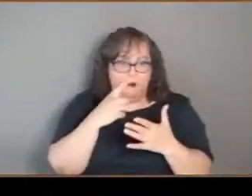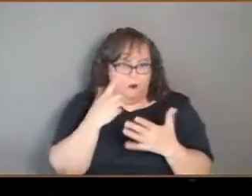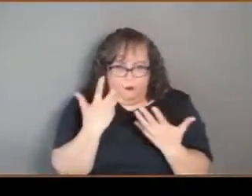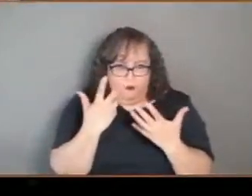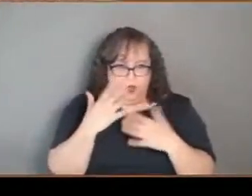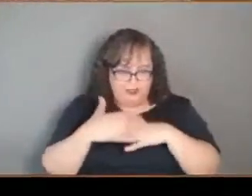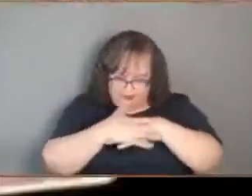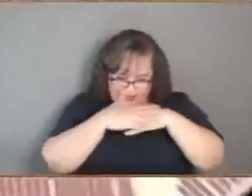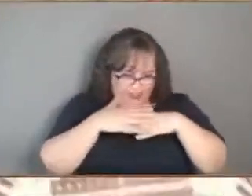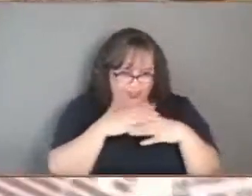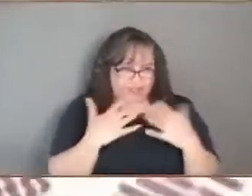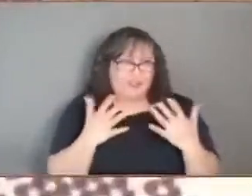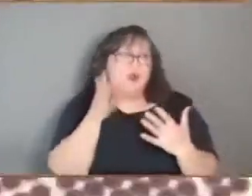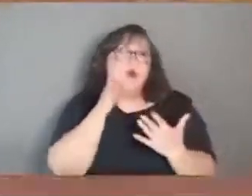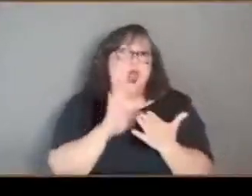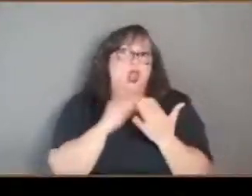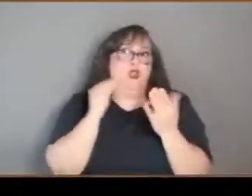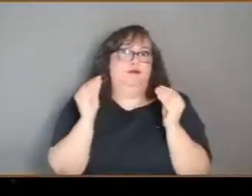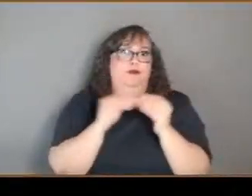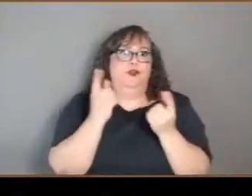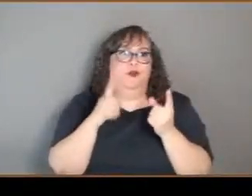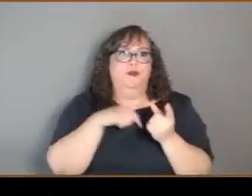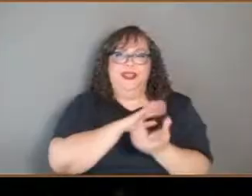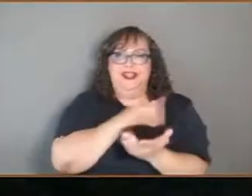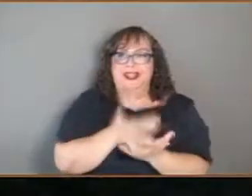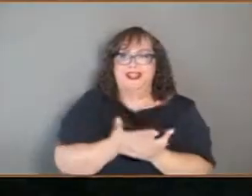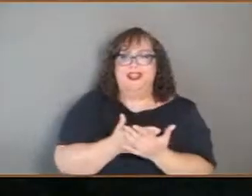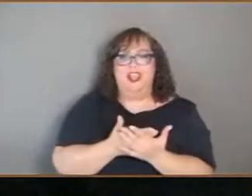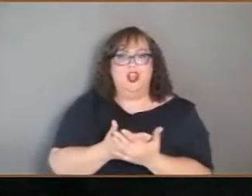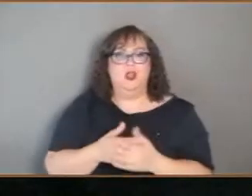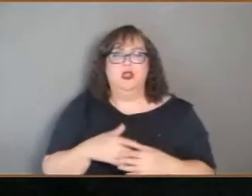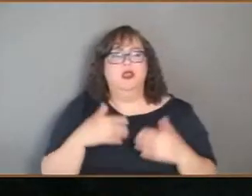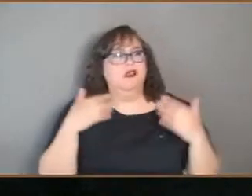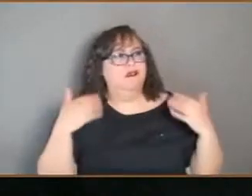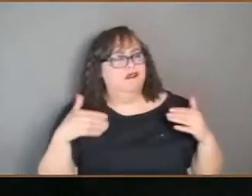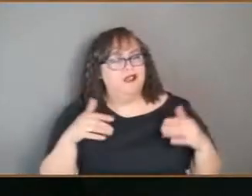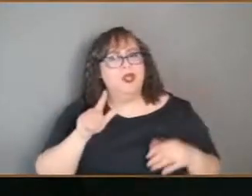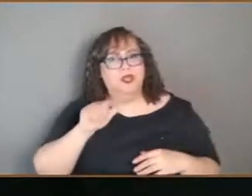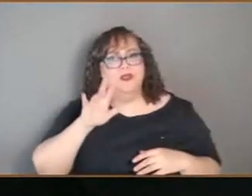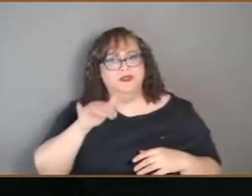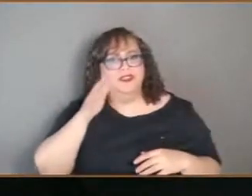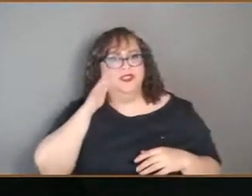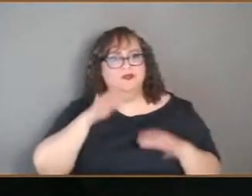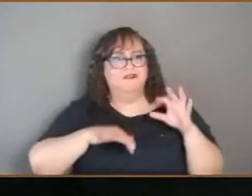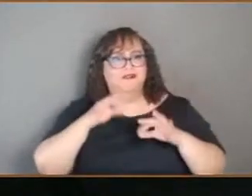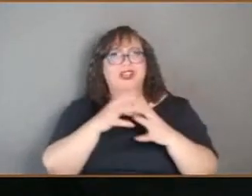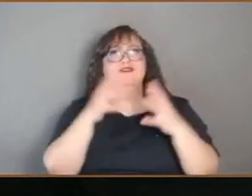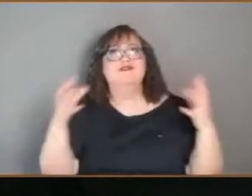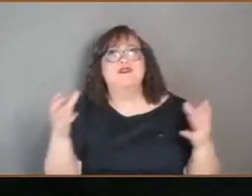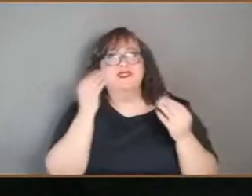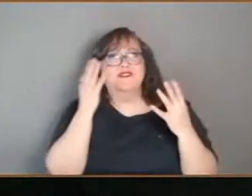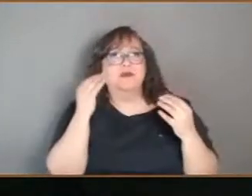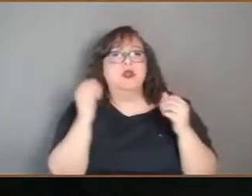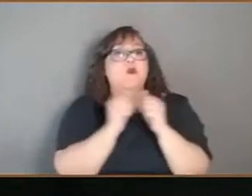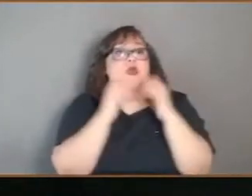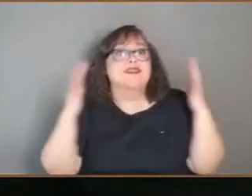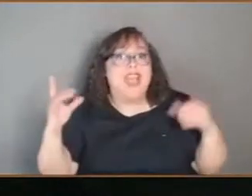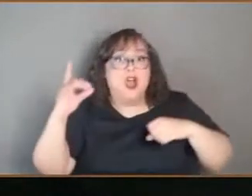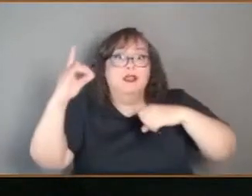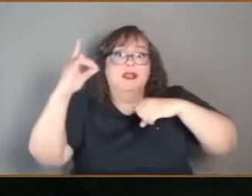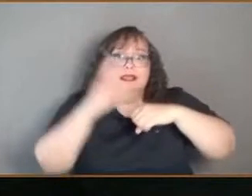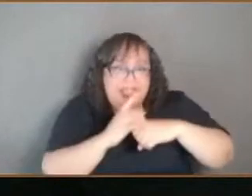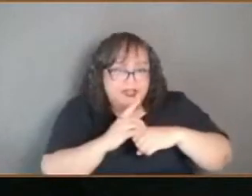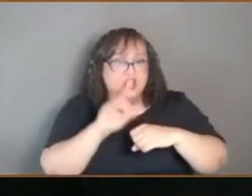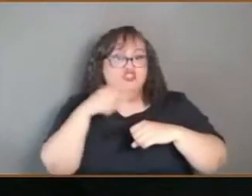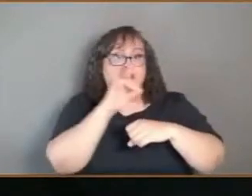just think it's fascinating that Lucy is going to find out a lot of information, and we're not even landing on any of these asteroids. We're just flying by them at also a very high